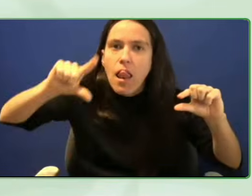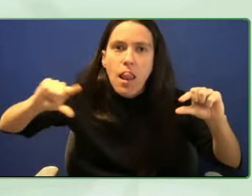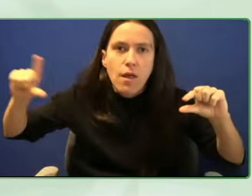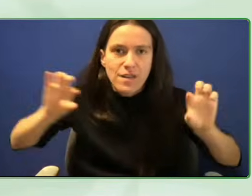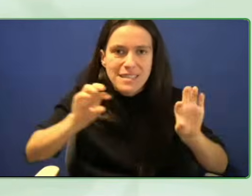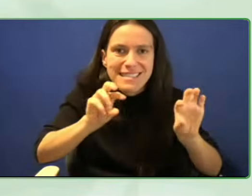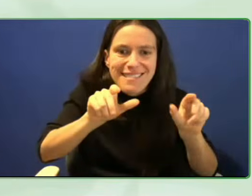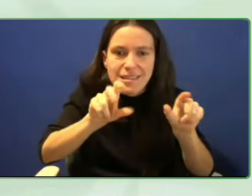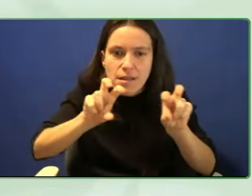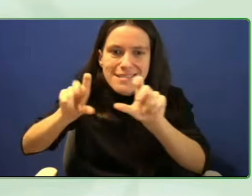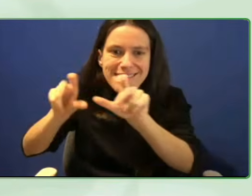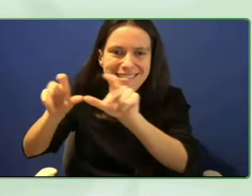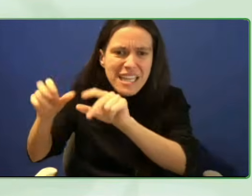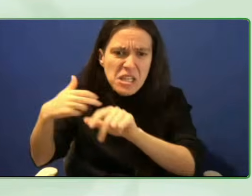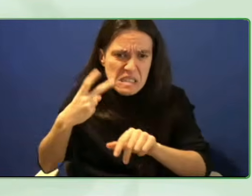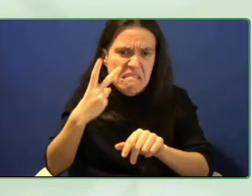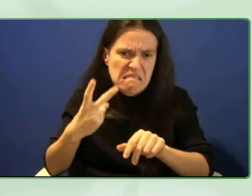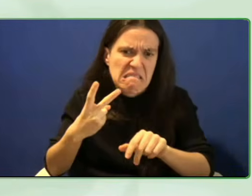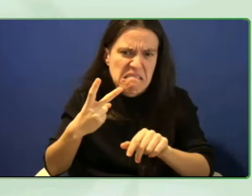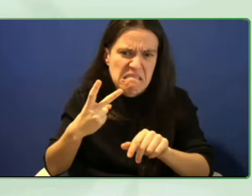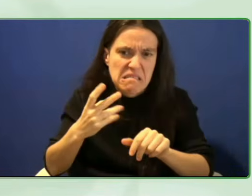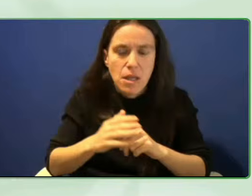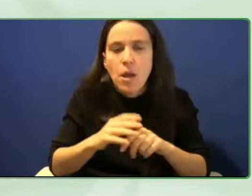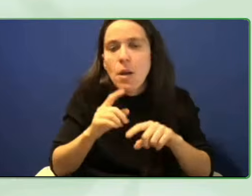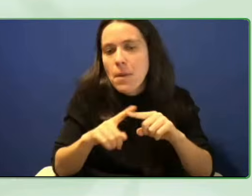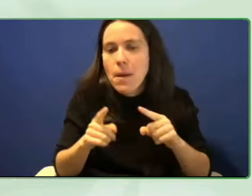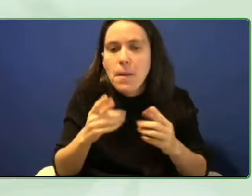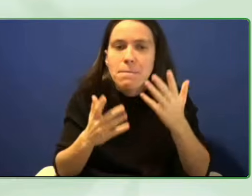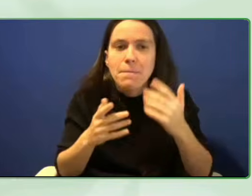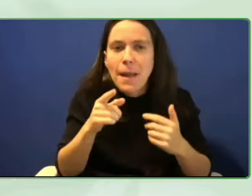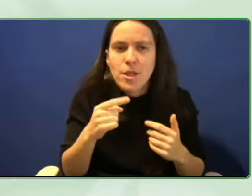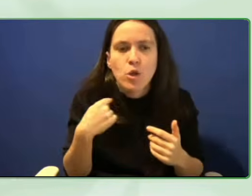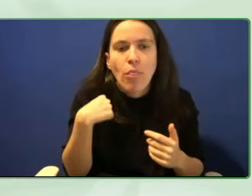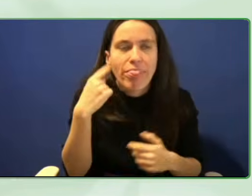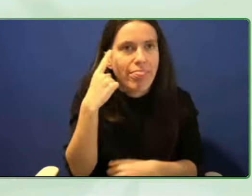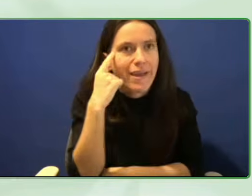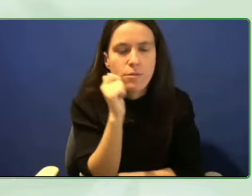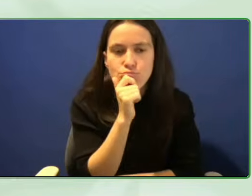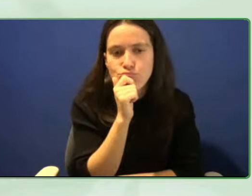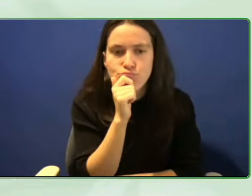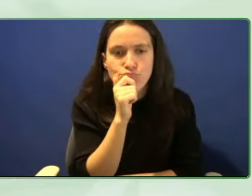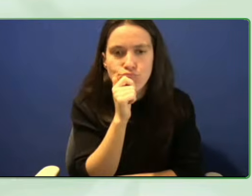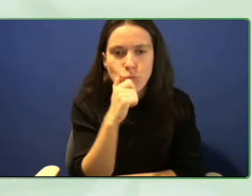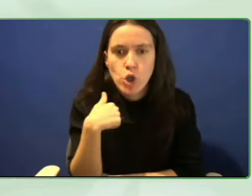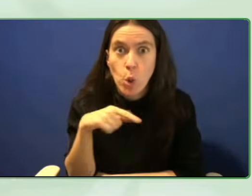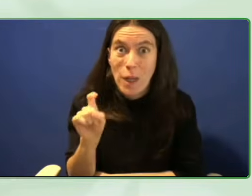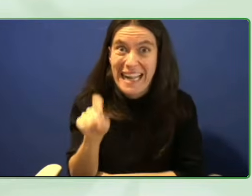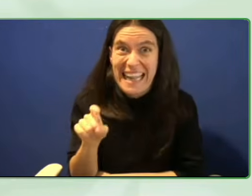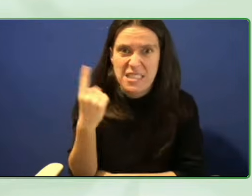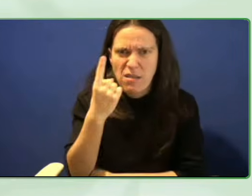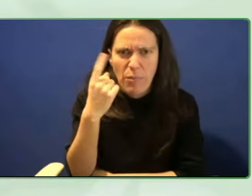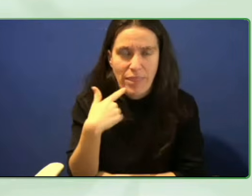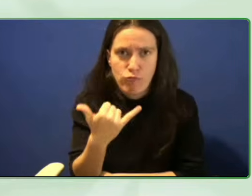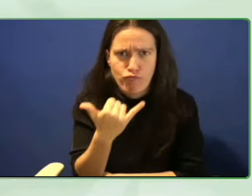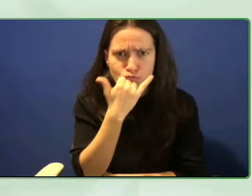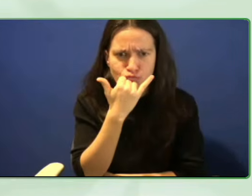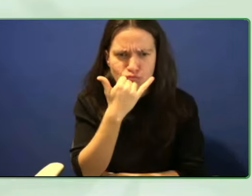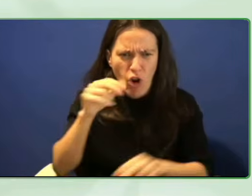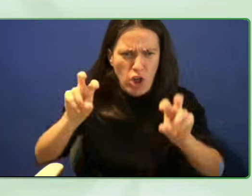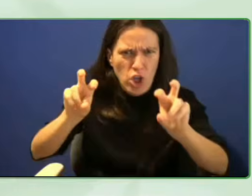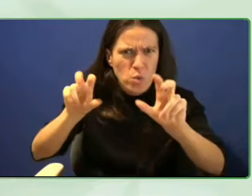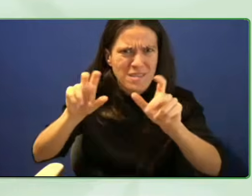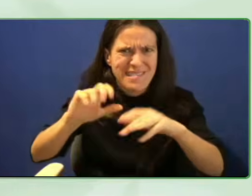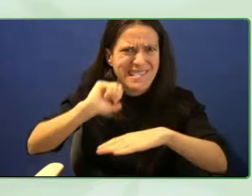You're going to see that a lot. Yep. But if you can imagine that your sensitivities, you've accidentally clicked something or it's completely wrong or you're setting it up for the first